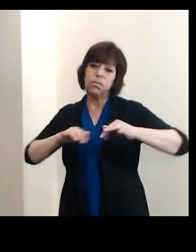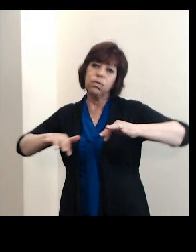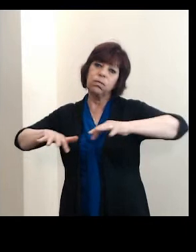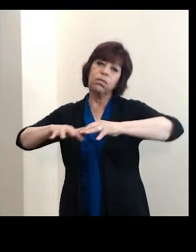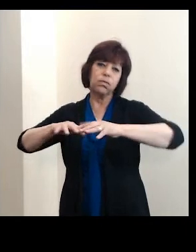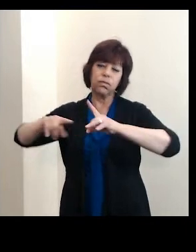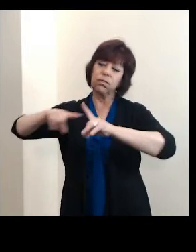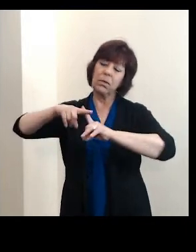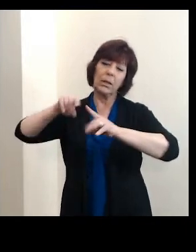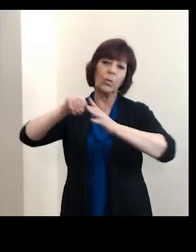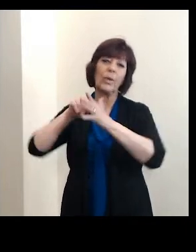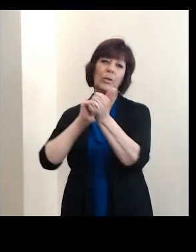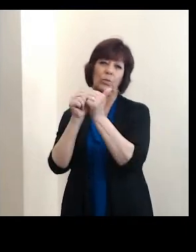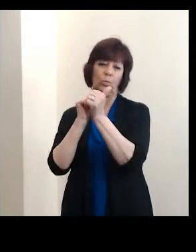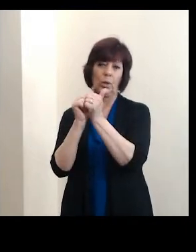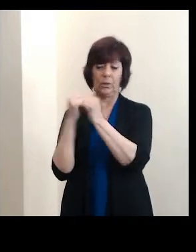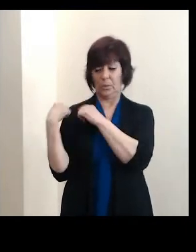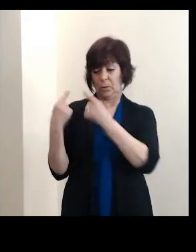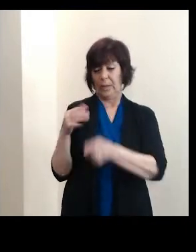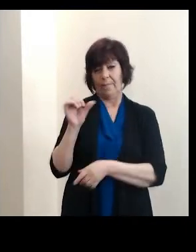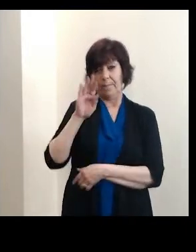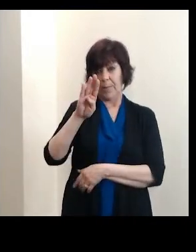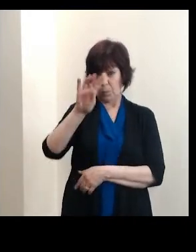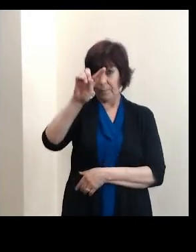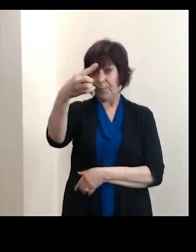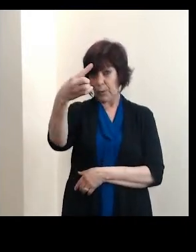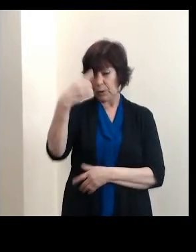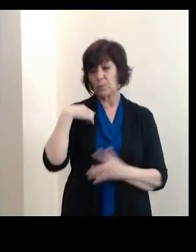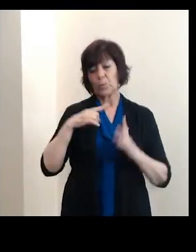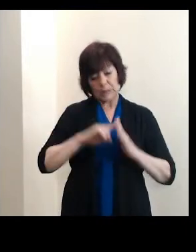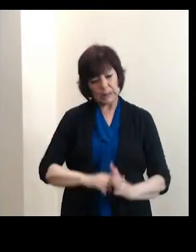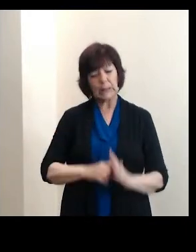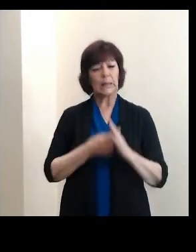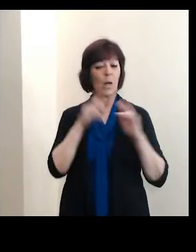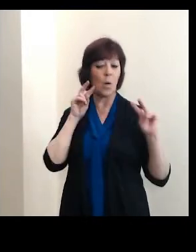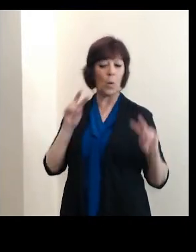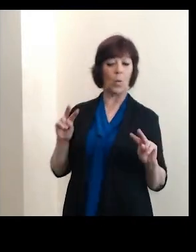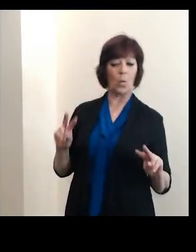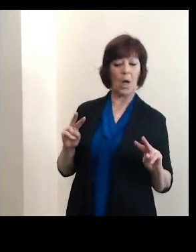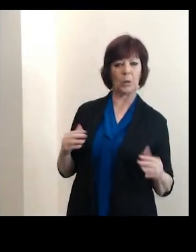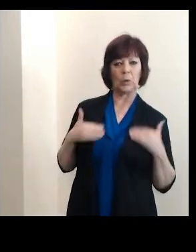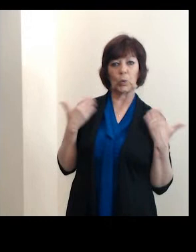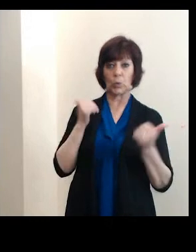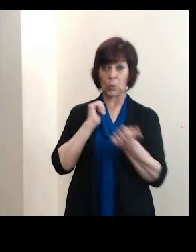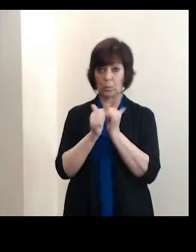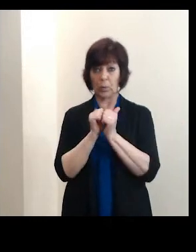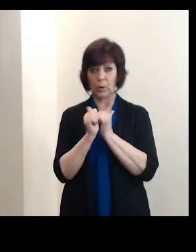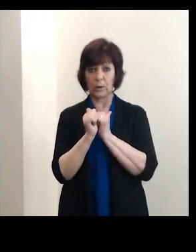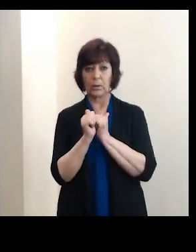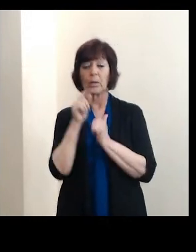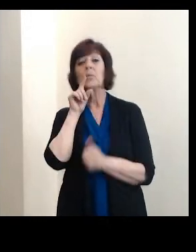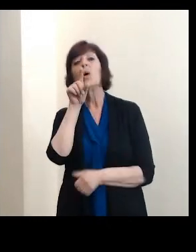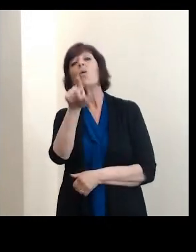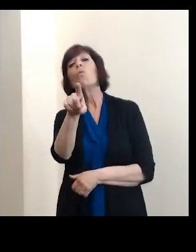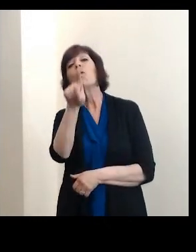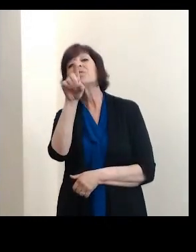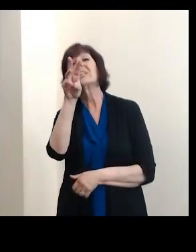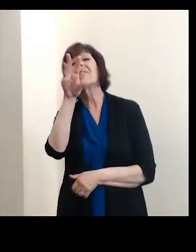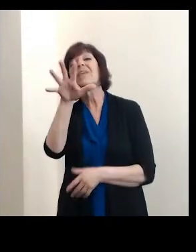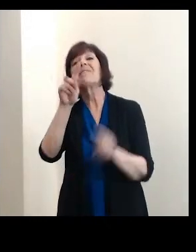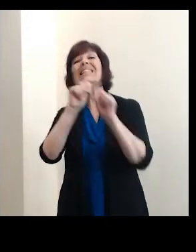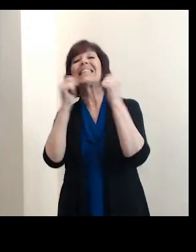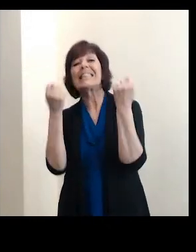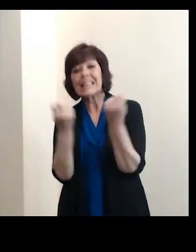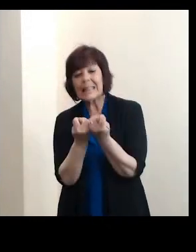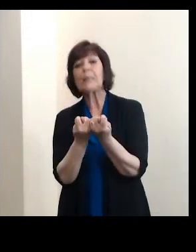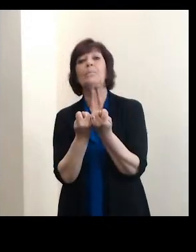team. So far, since February 1st, since we started following youth sports for outbreaks, there have been 165